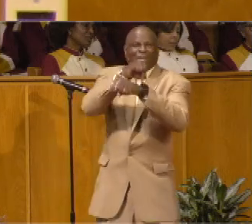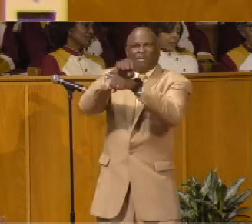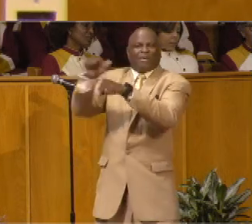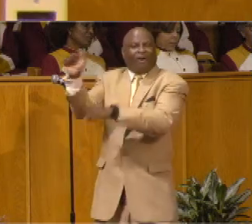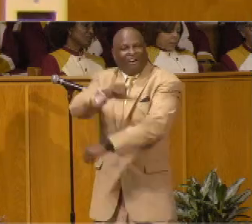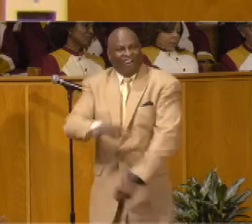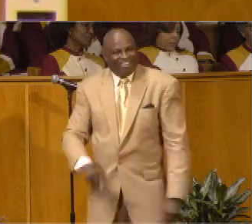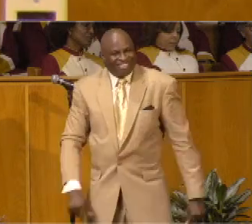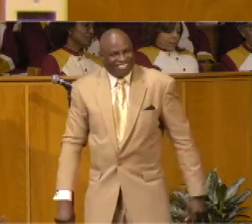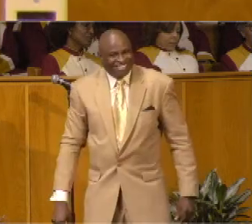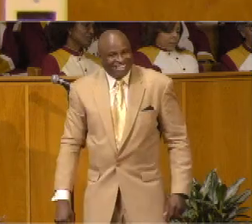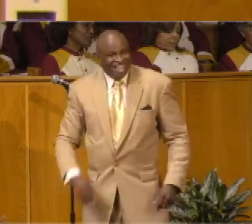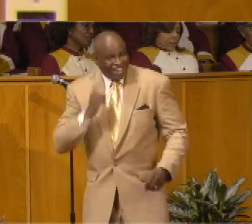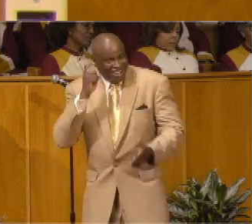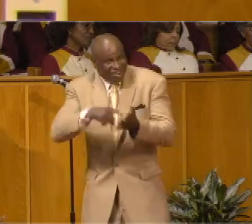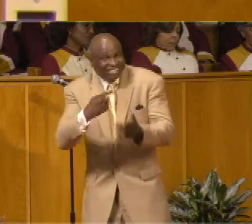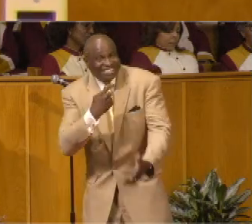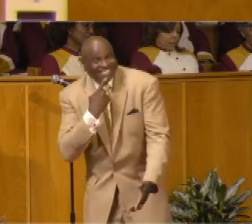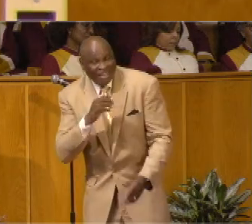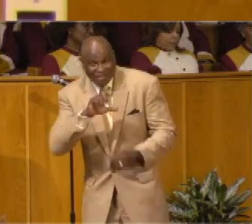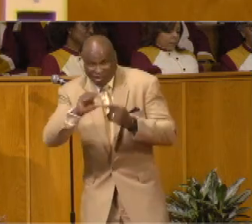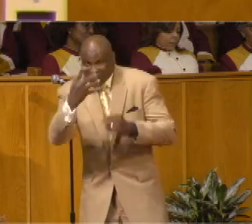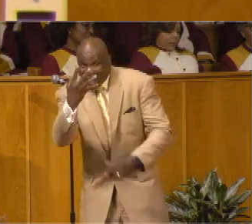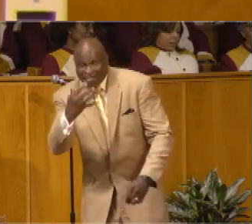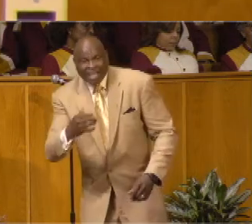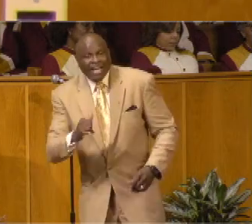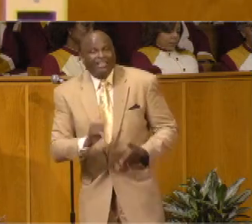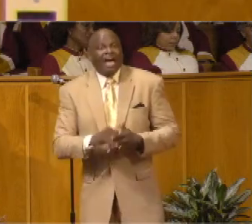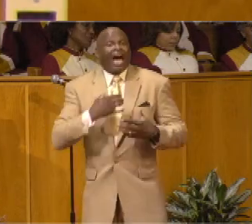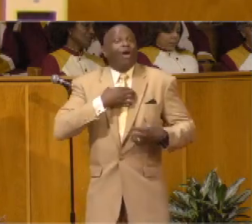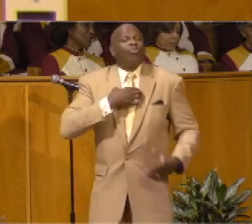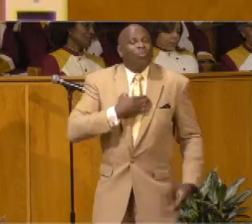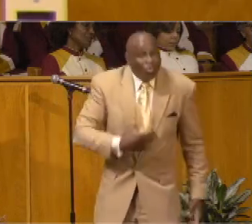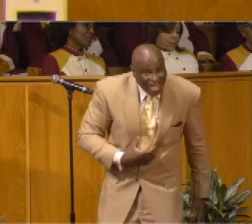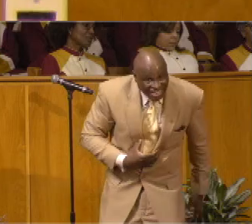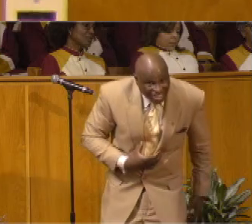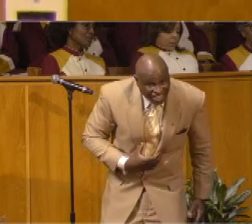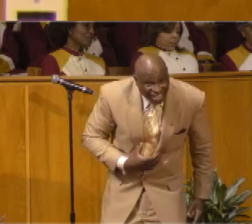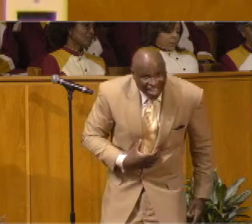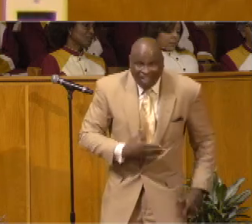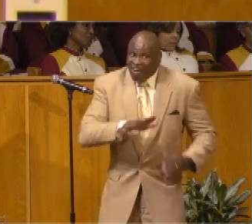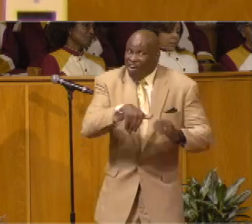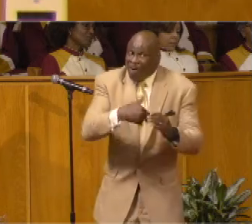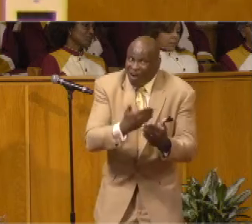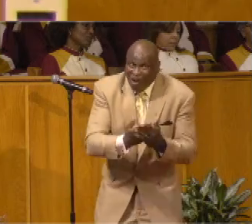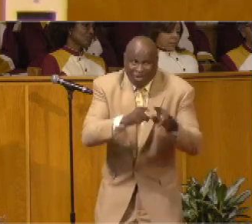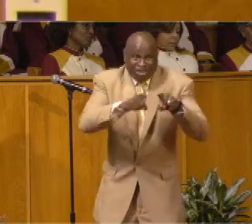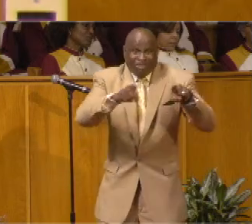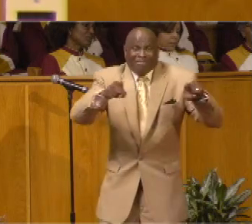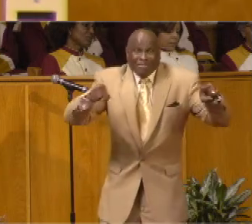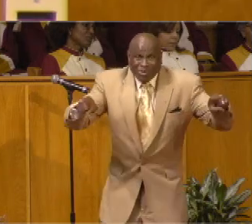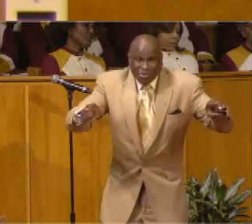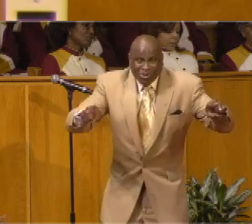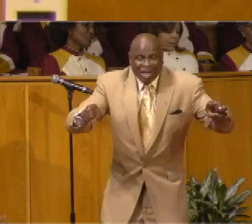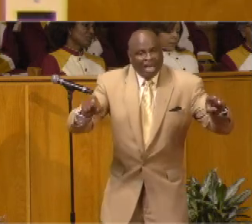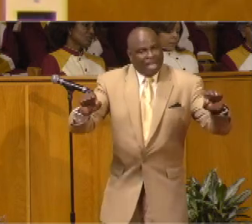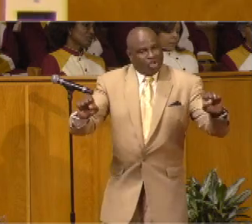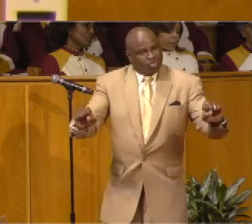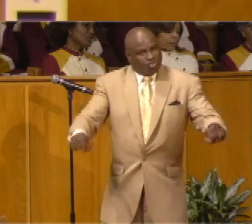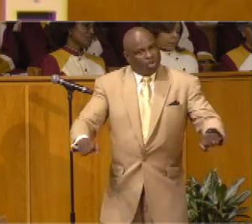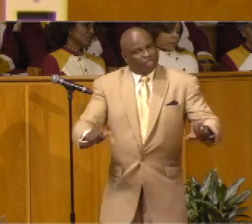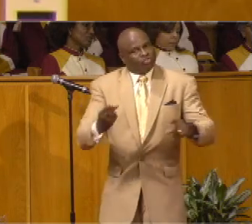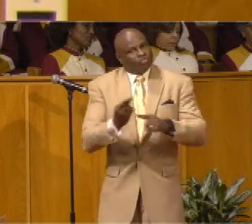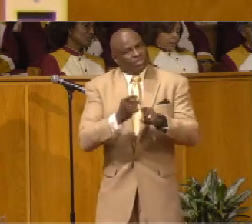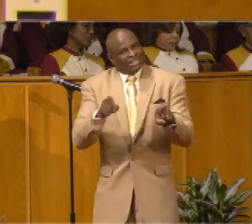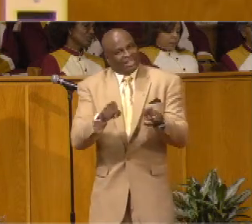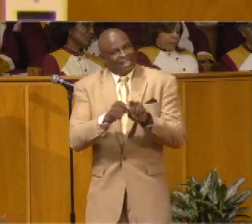And notice what he says in verse 5. This is deep. He says, and I wish all of you would talk in